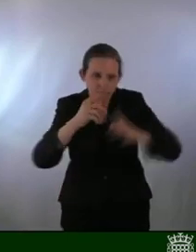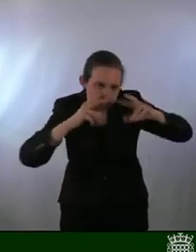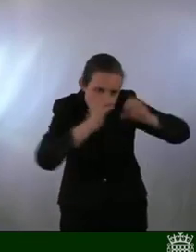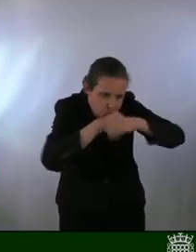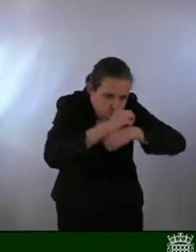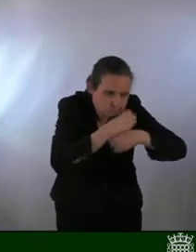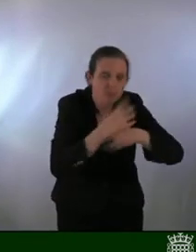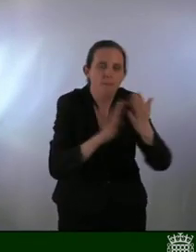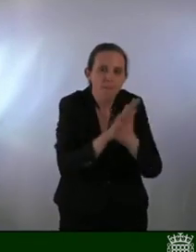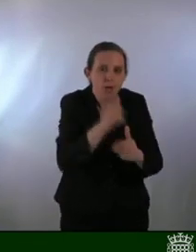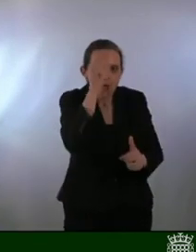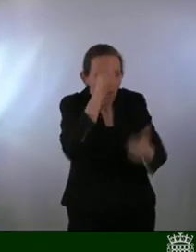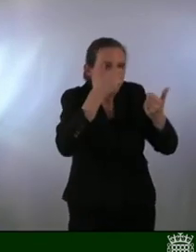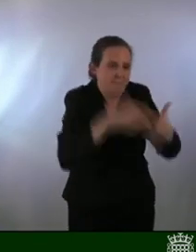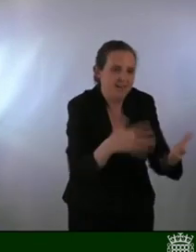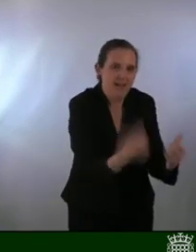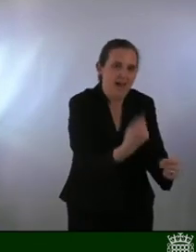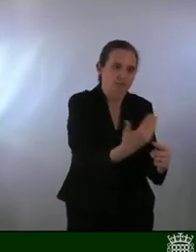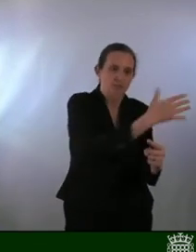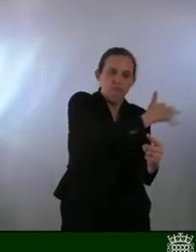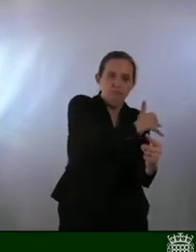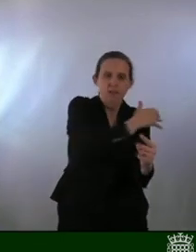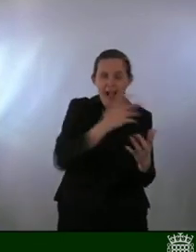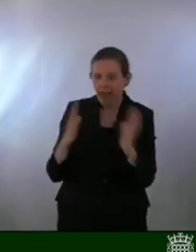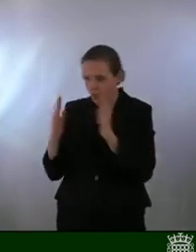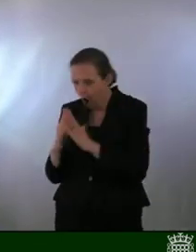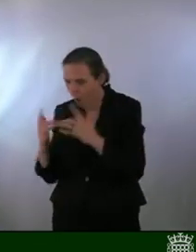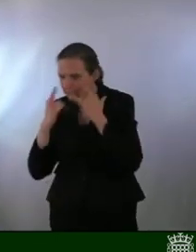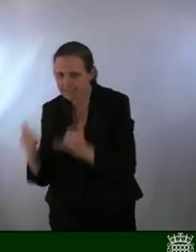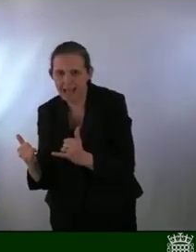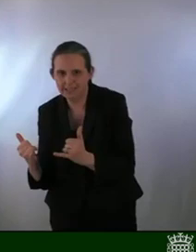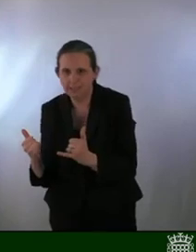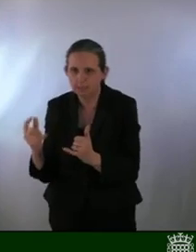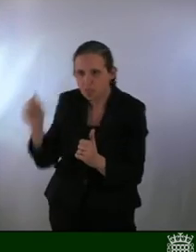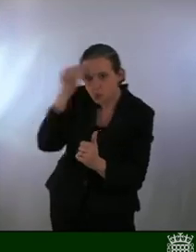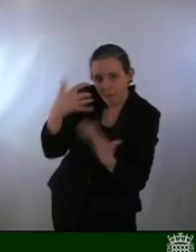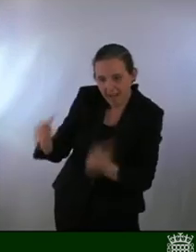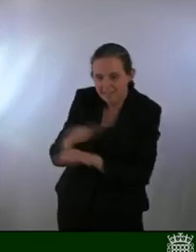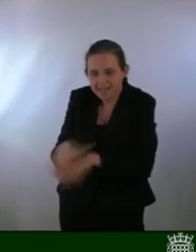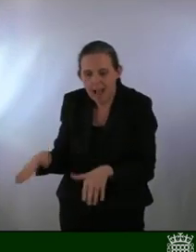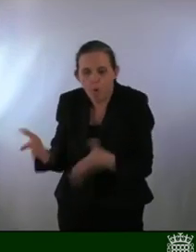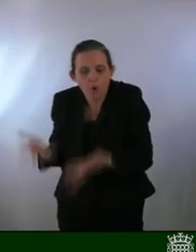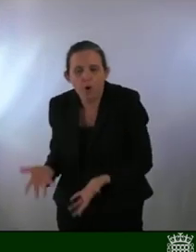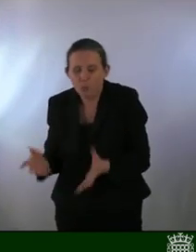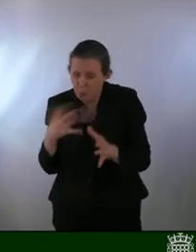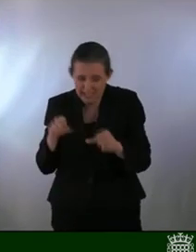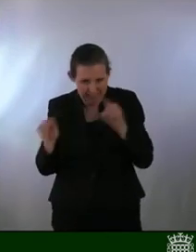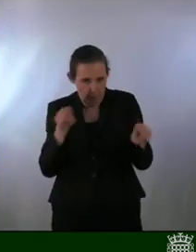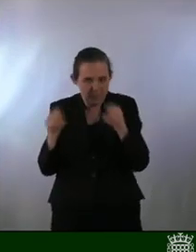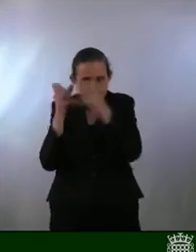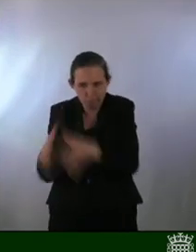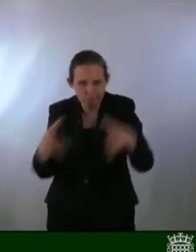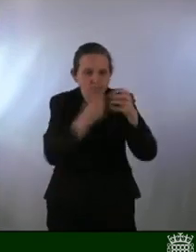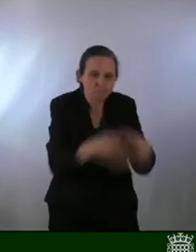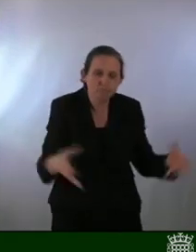and the bedside test or the home test, so that these tests can be expanded rapidly across the whole country. The first of those